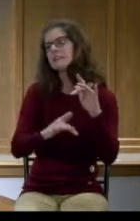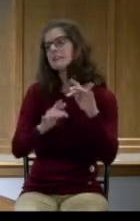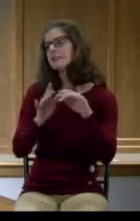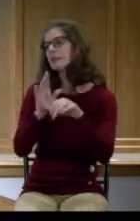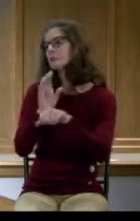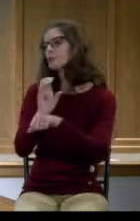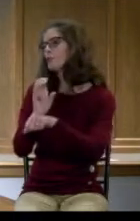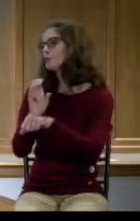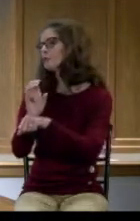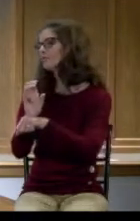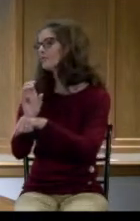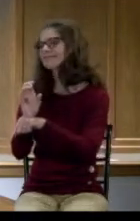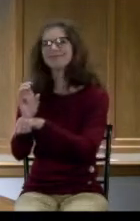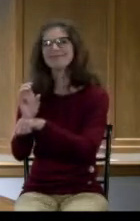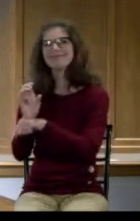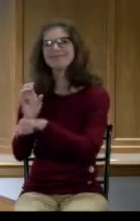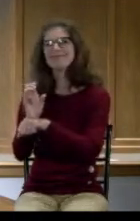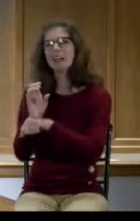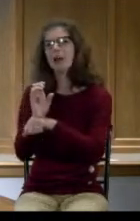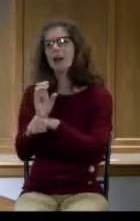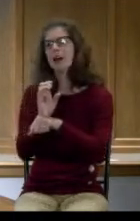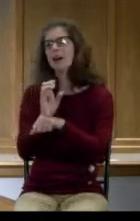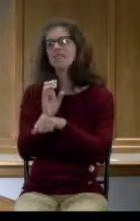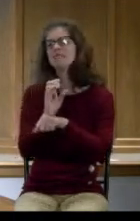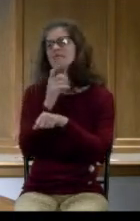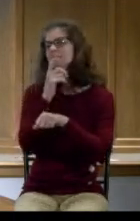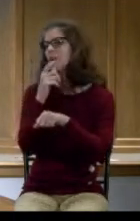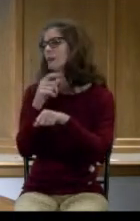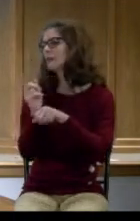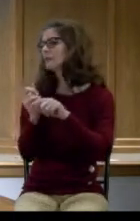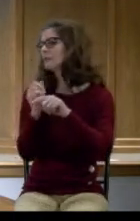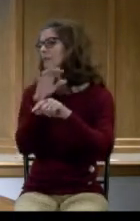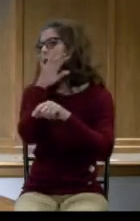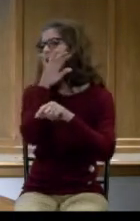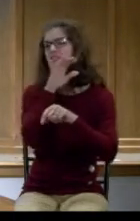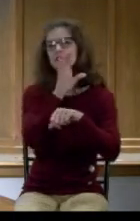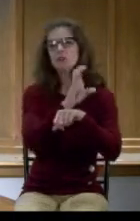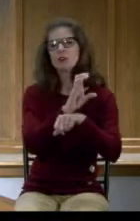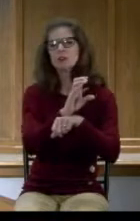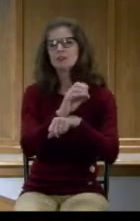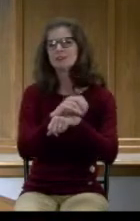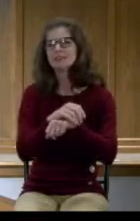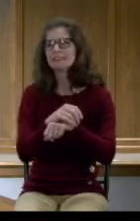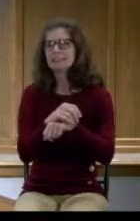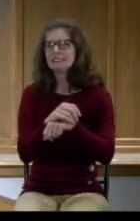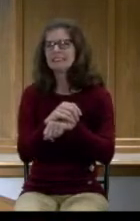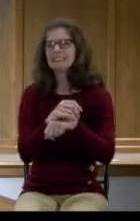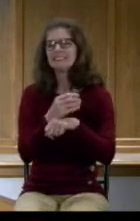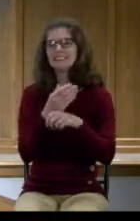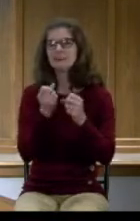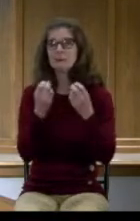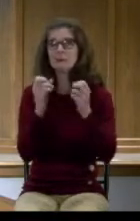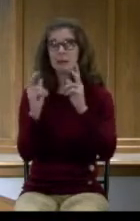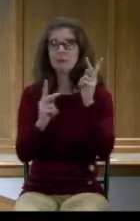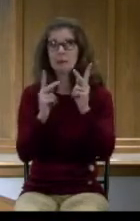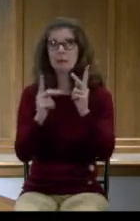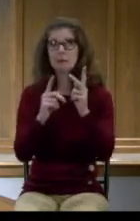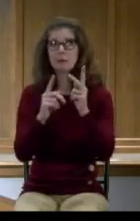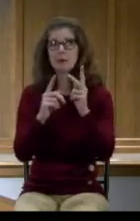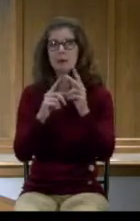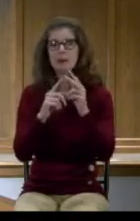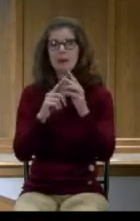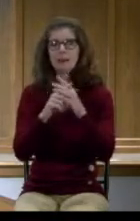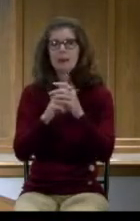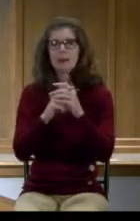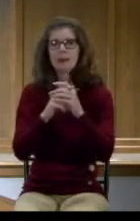Because it's really easy to skip church when all you have to do is push a button. And so for a lot of people, they started out in the